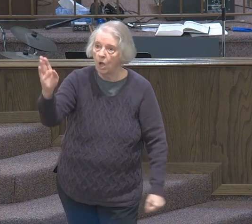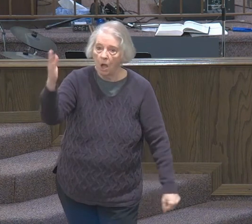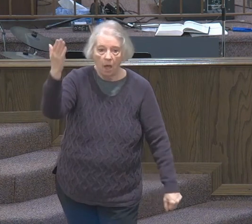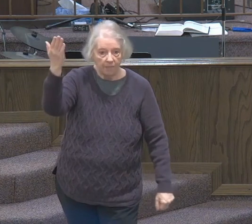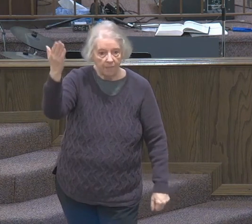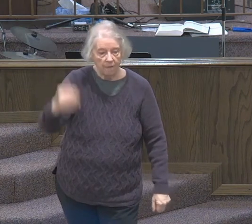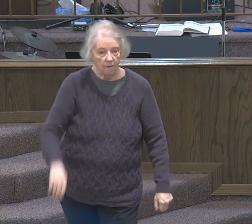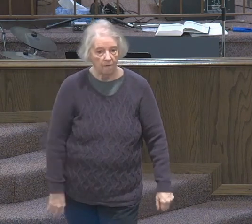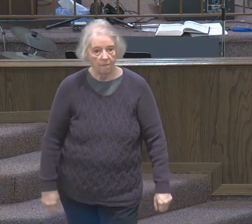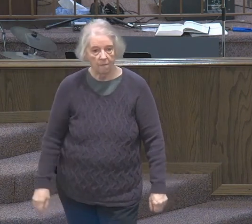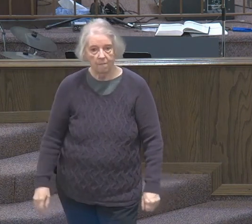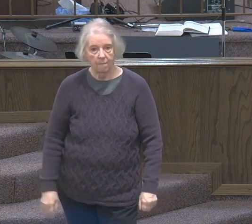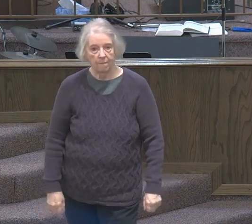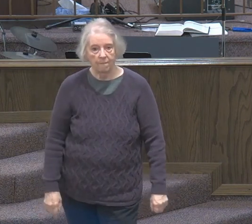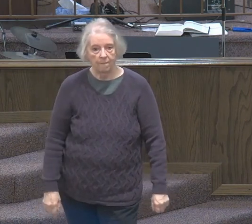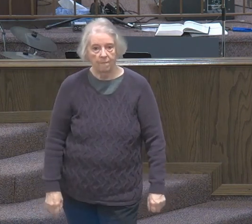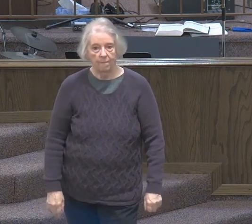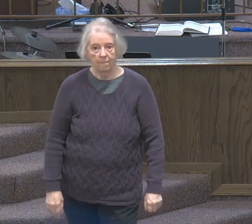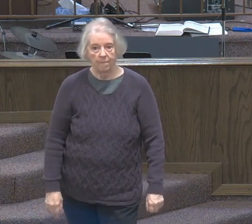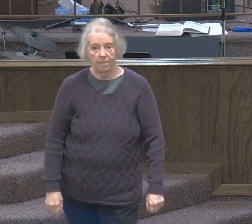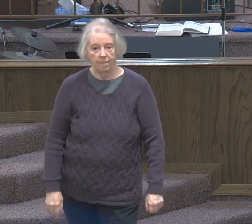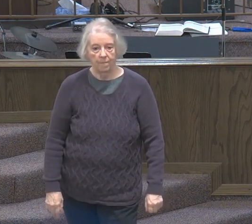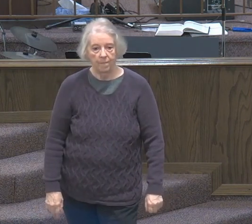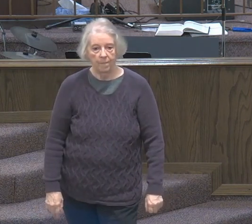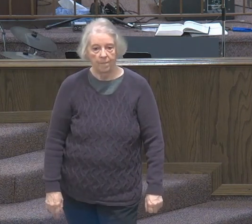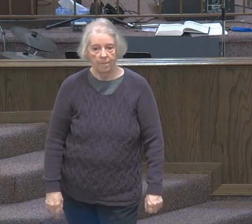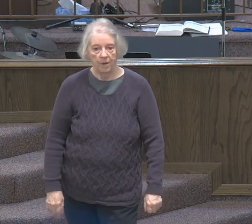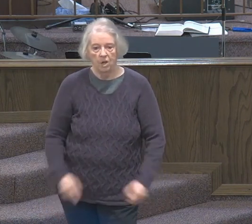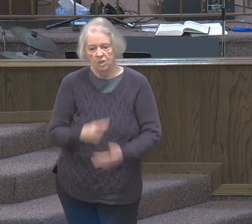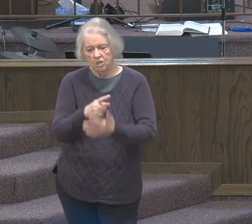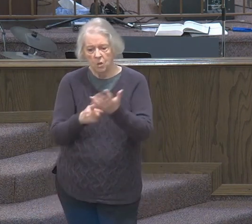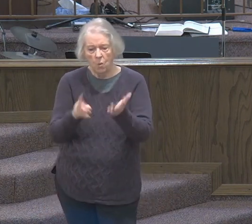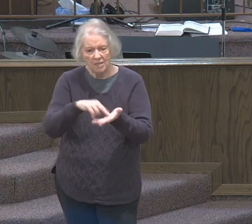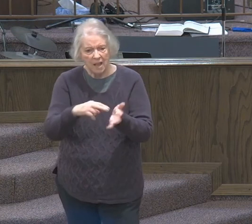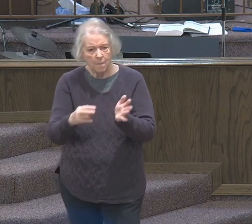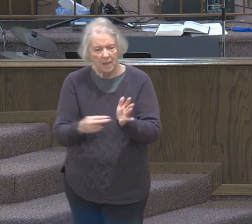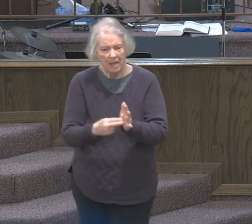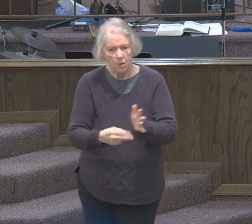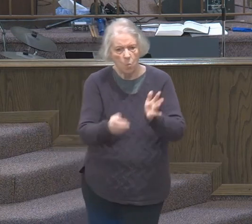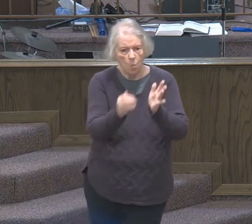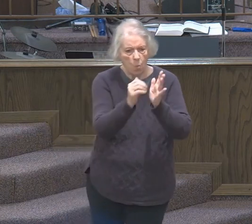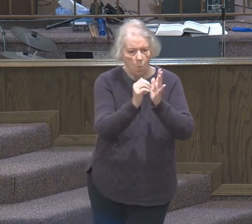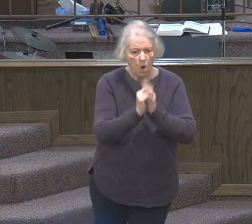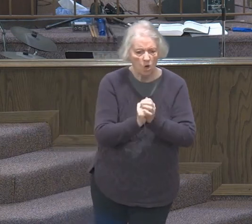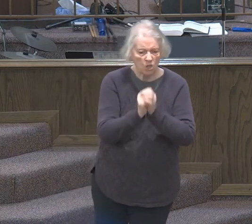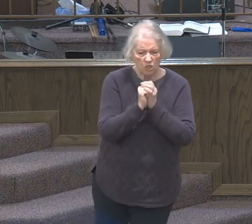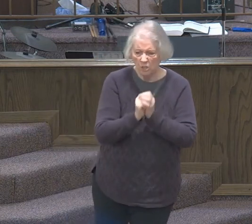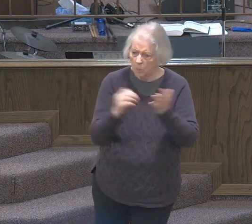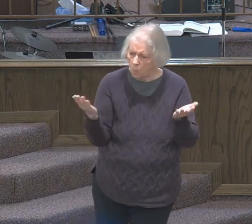What is this worship as a discipline really mean? What does it look